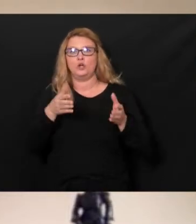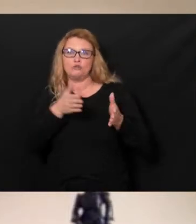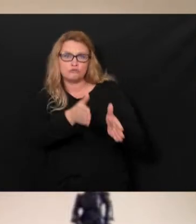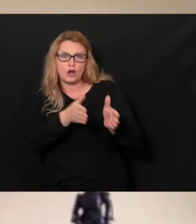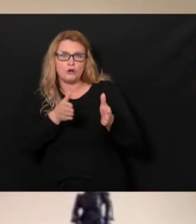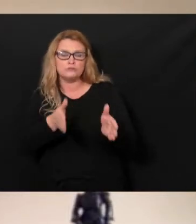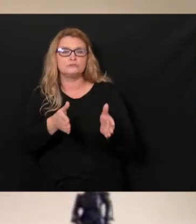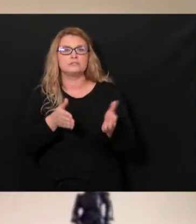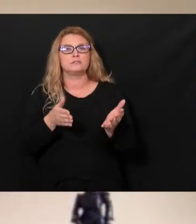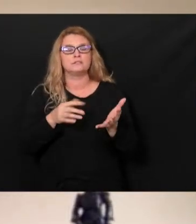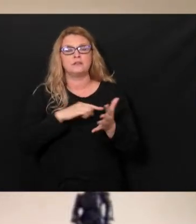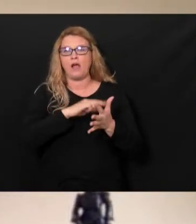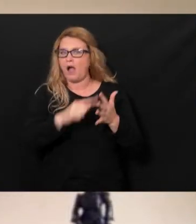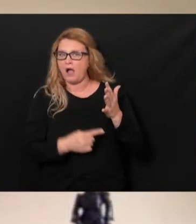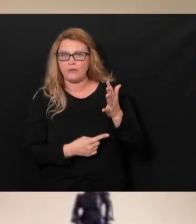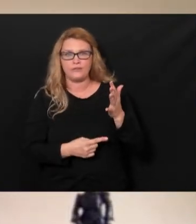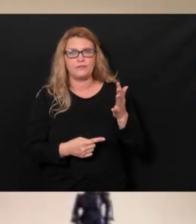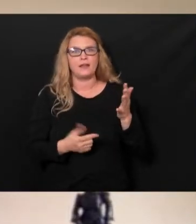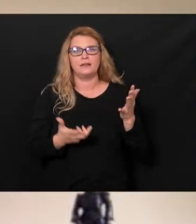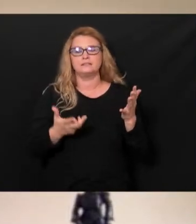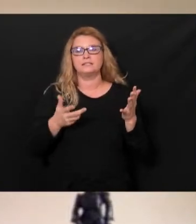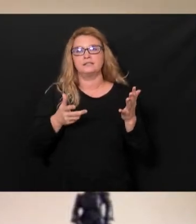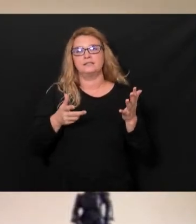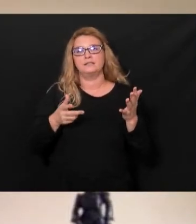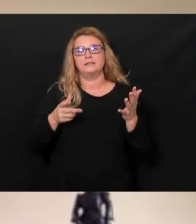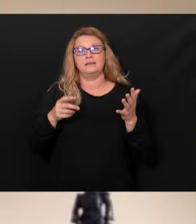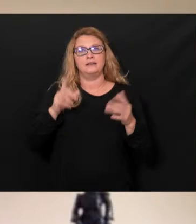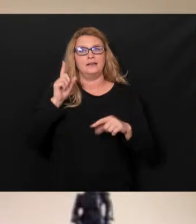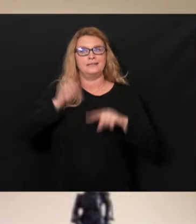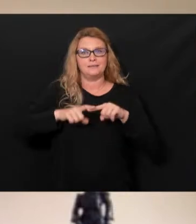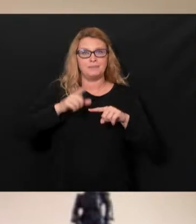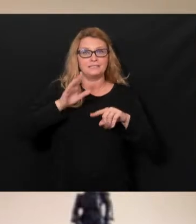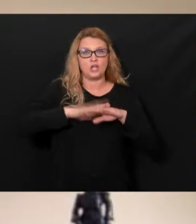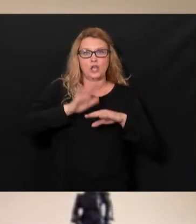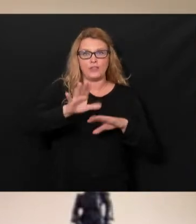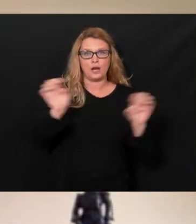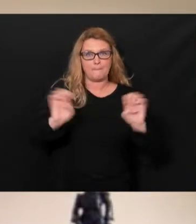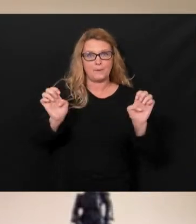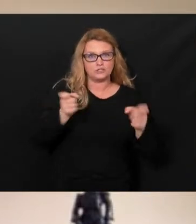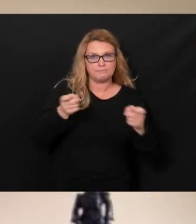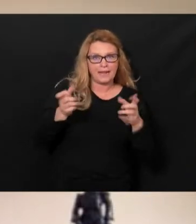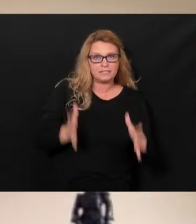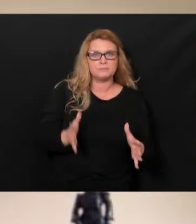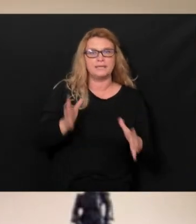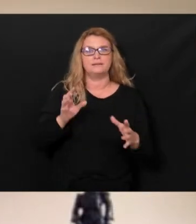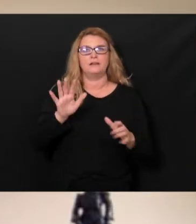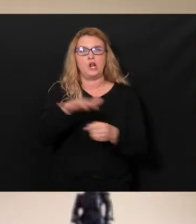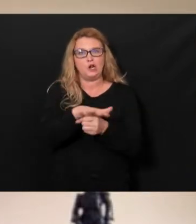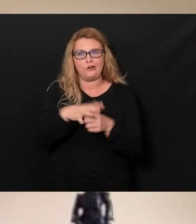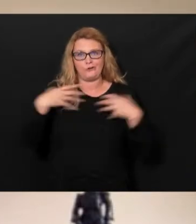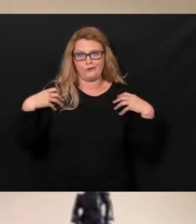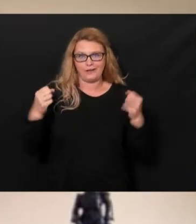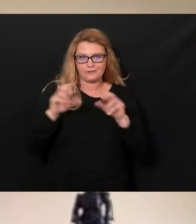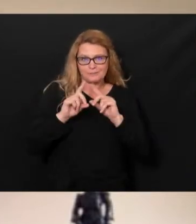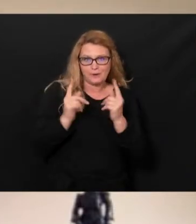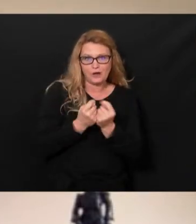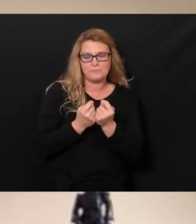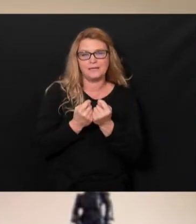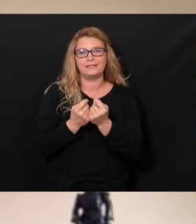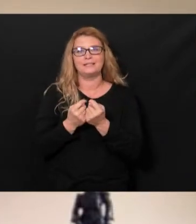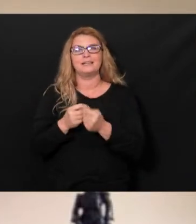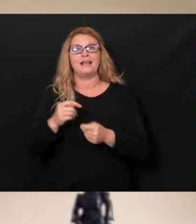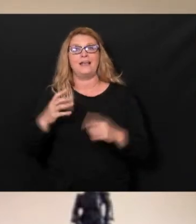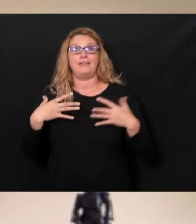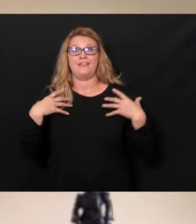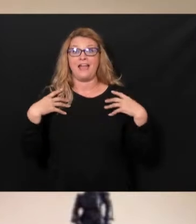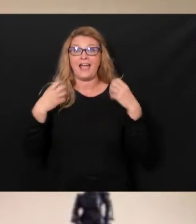all those things. They're made up of emergency management, local health department, federally qualified health